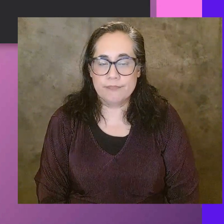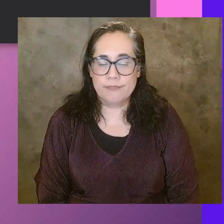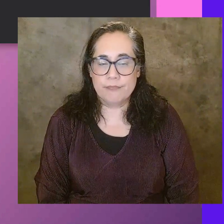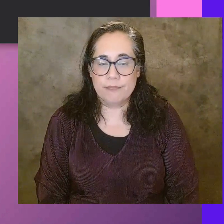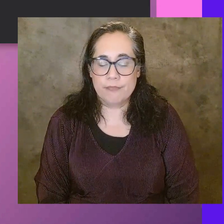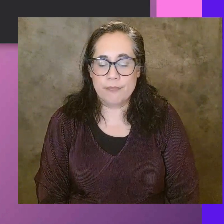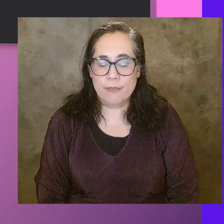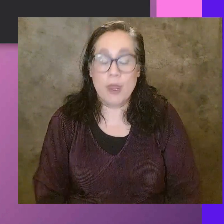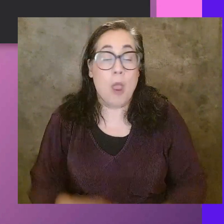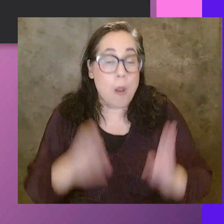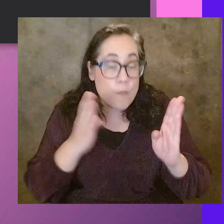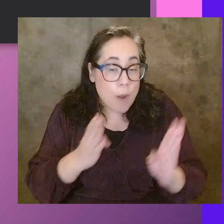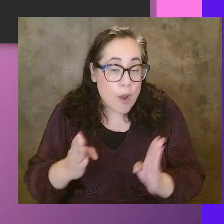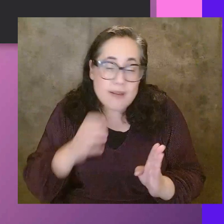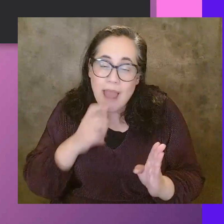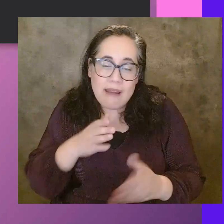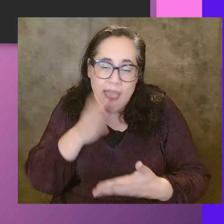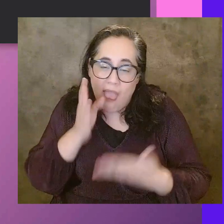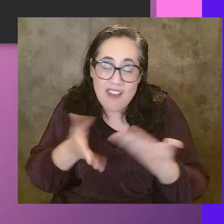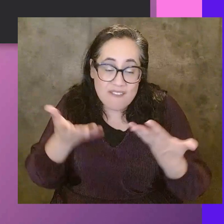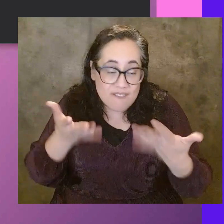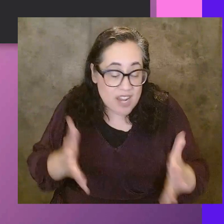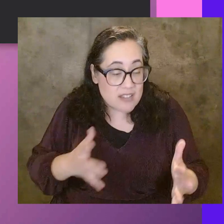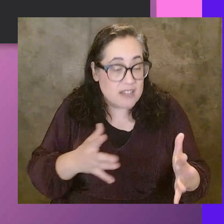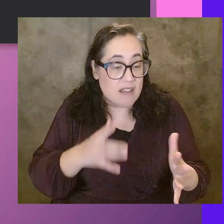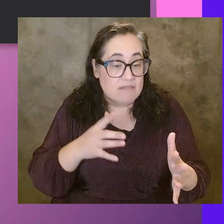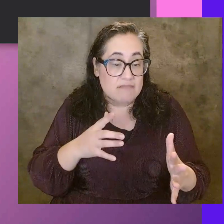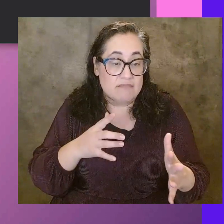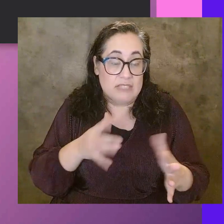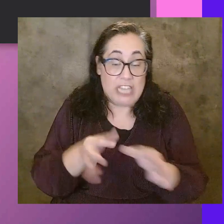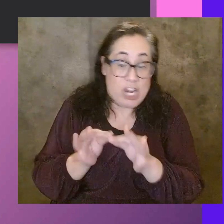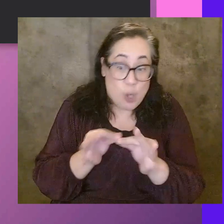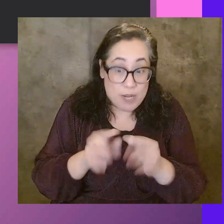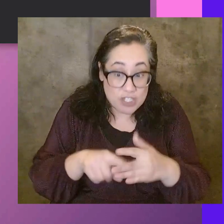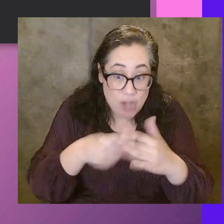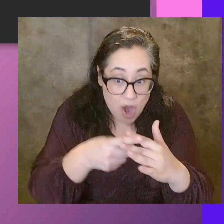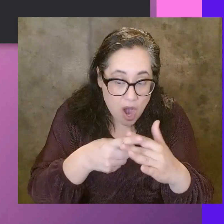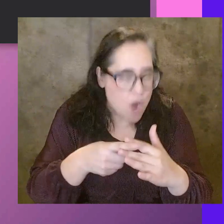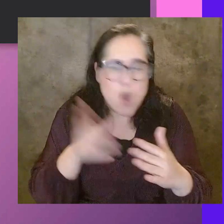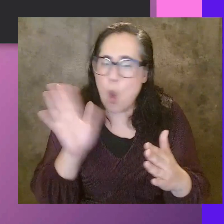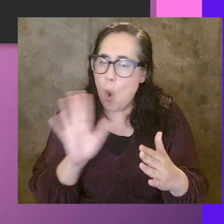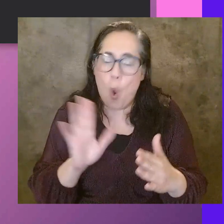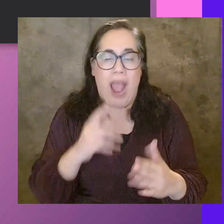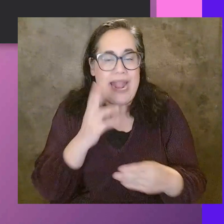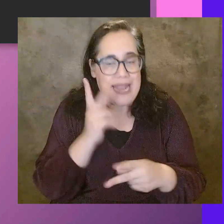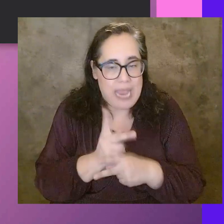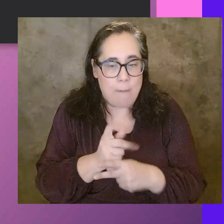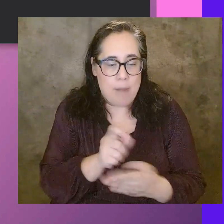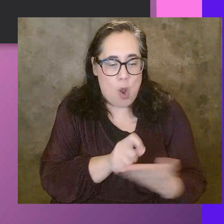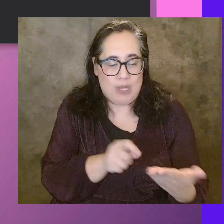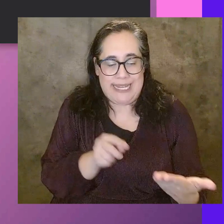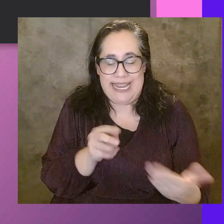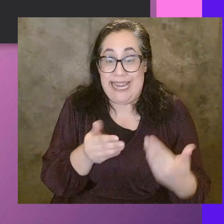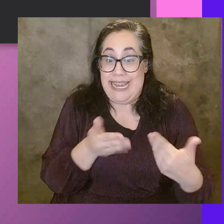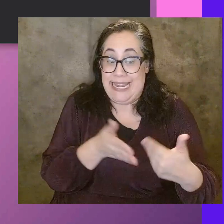Preparation doesn't end once the assignment begins. I keep my preparation notes nearby, but I don't rely on them.